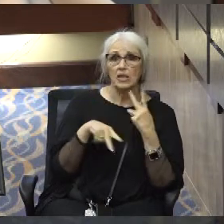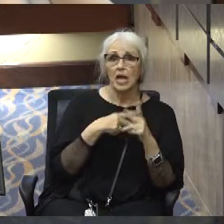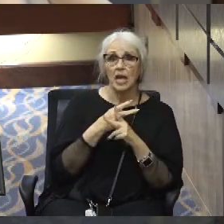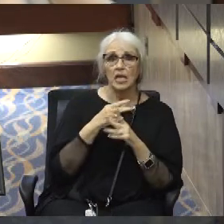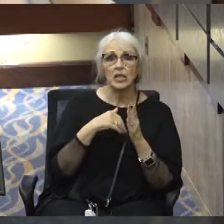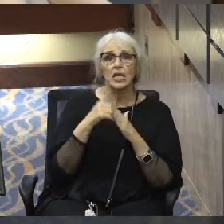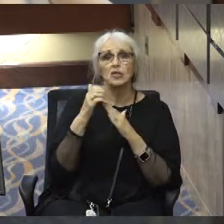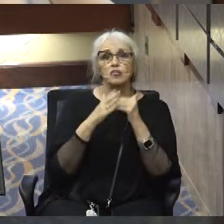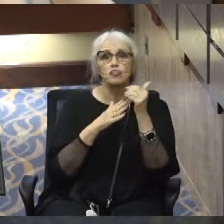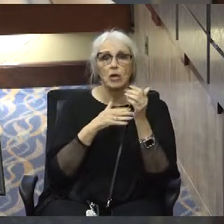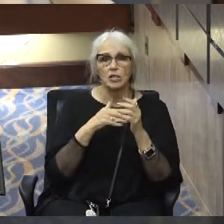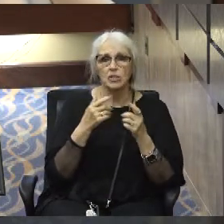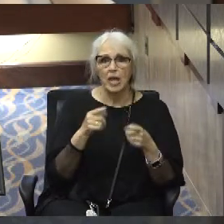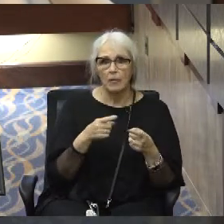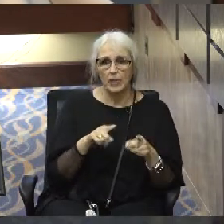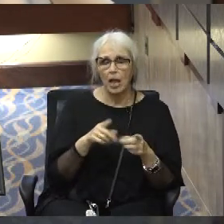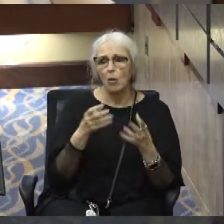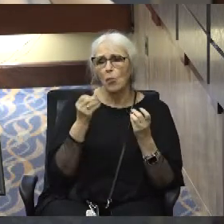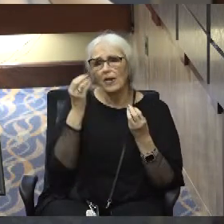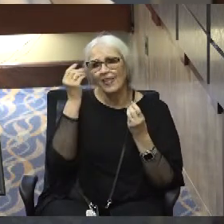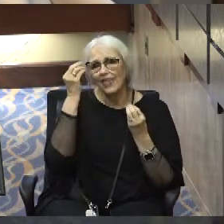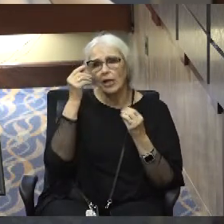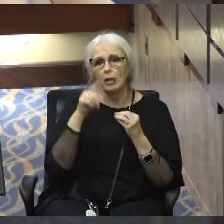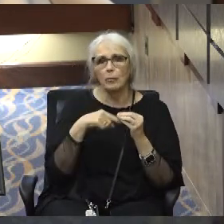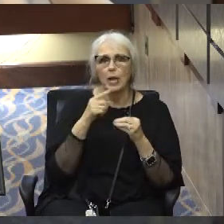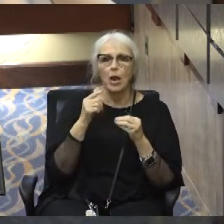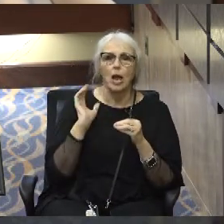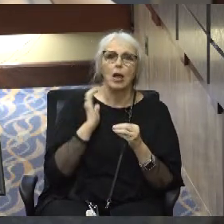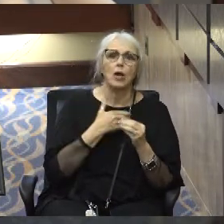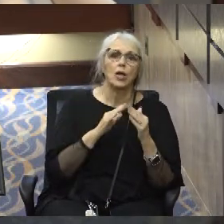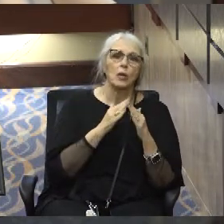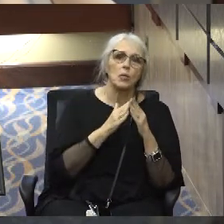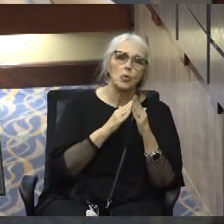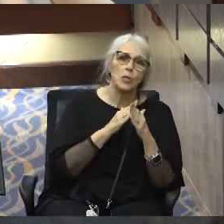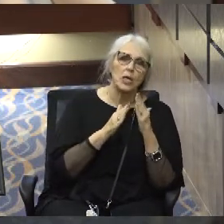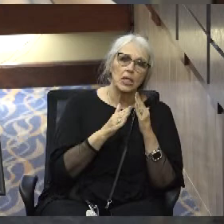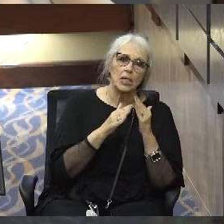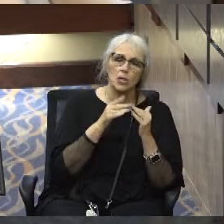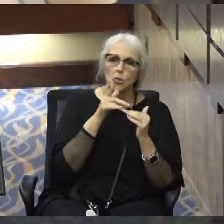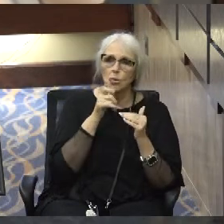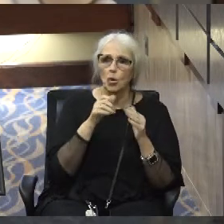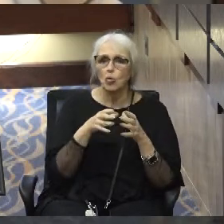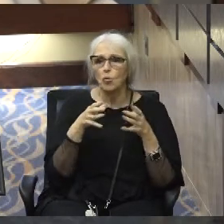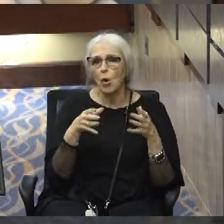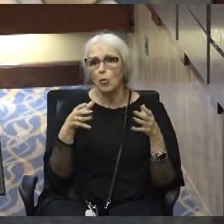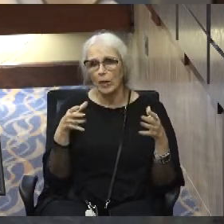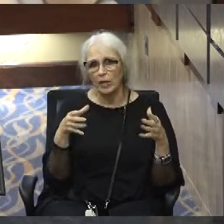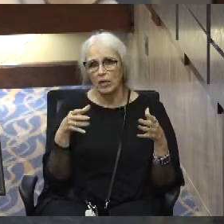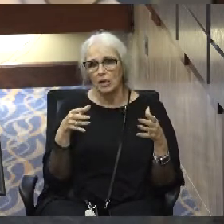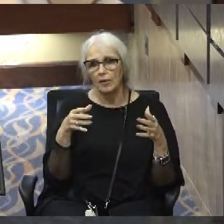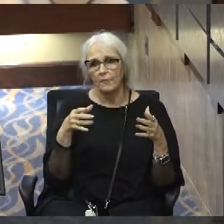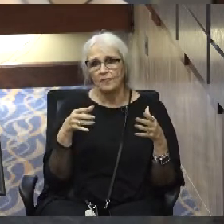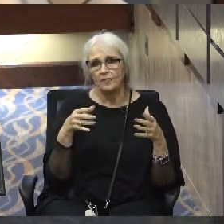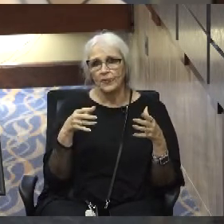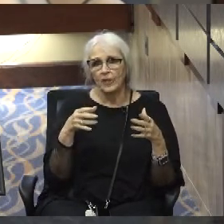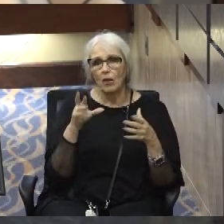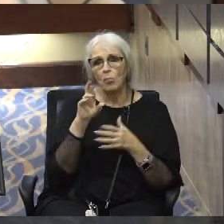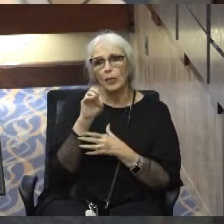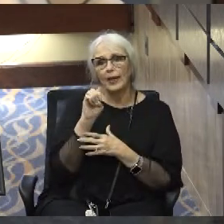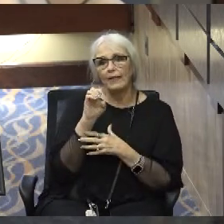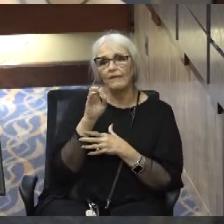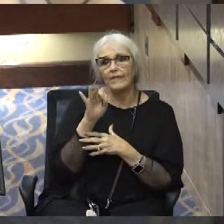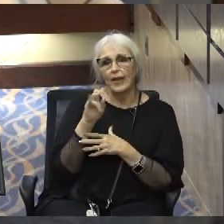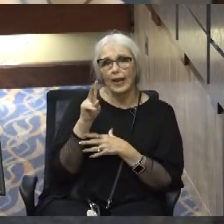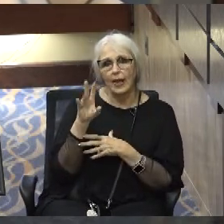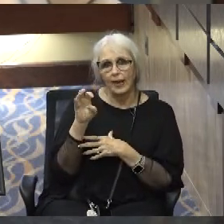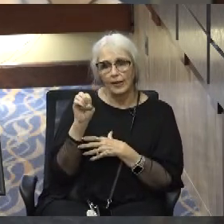want us to make sure that we're giving consideration to our communities who are growing and being revitalized and those kinds of